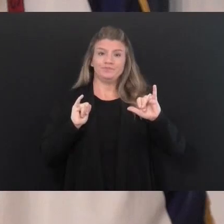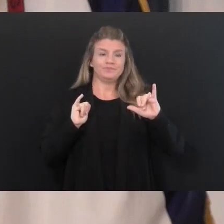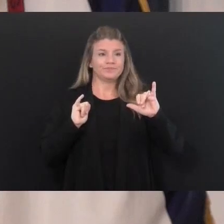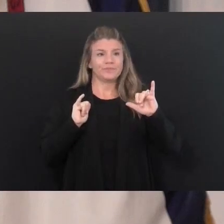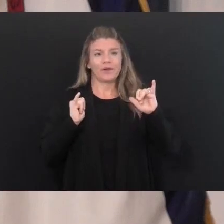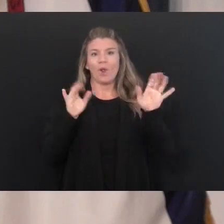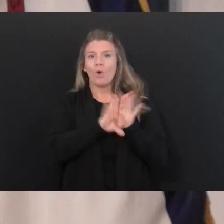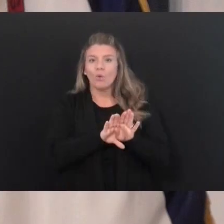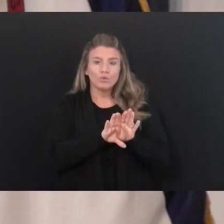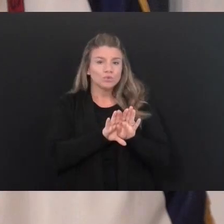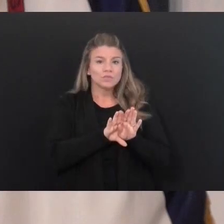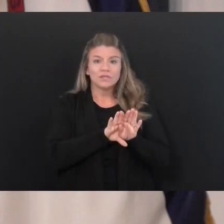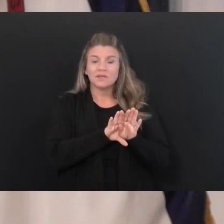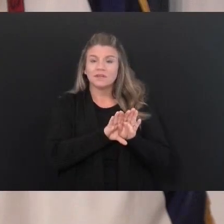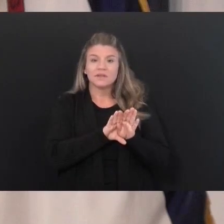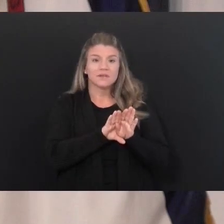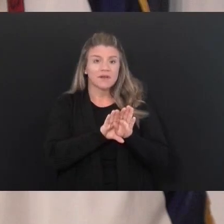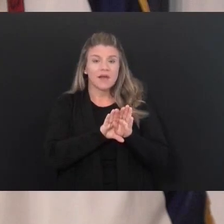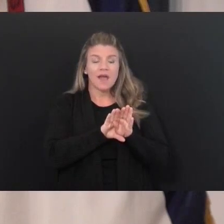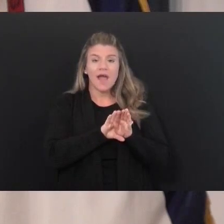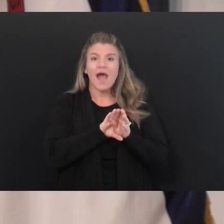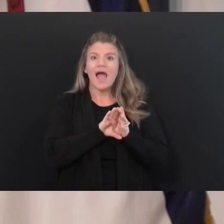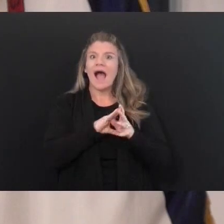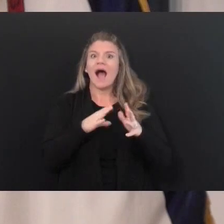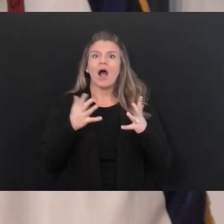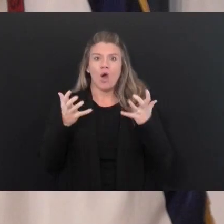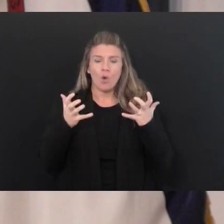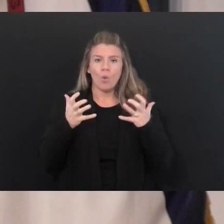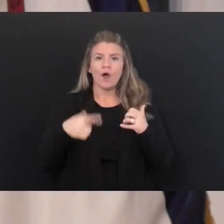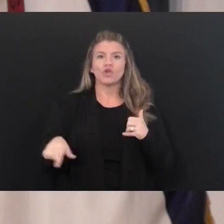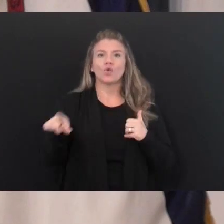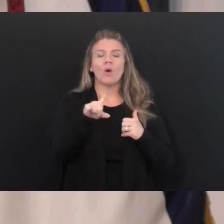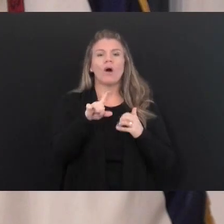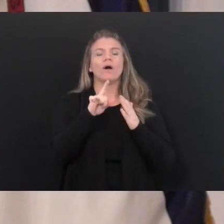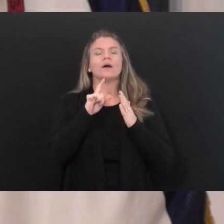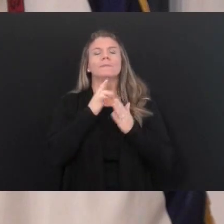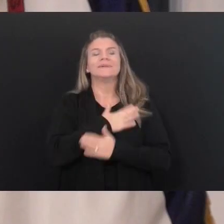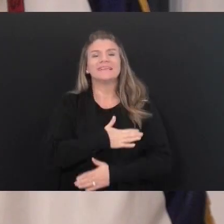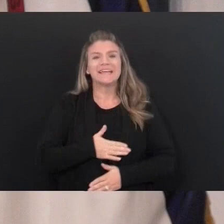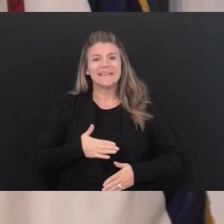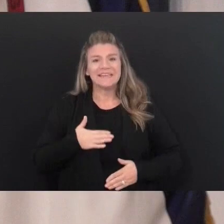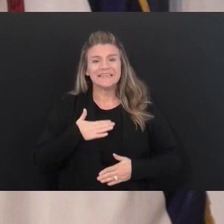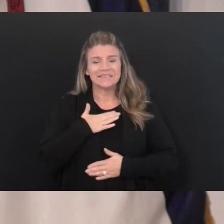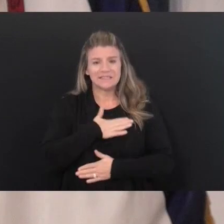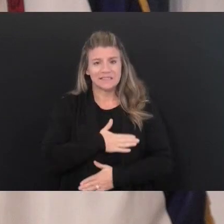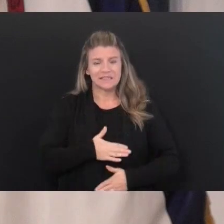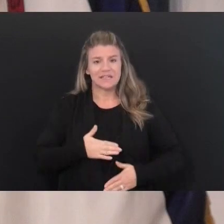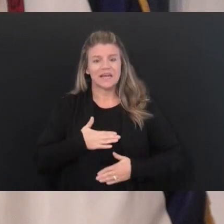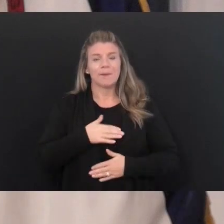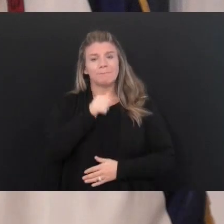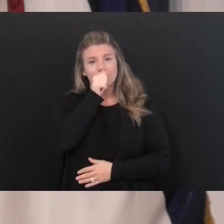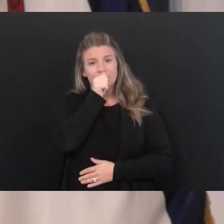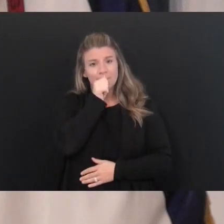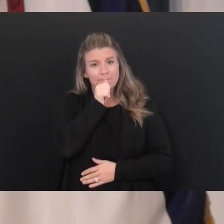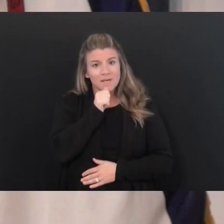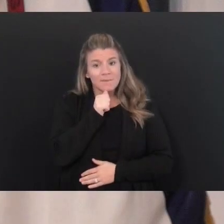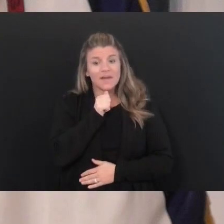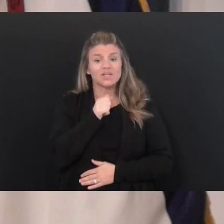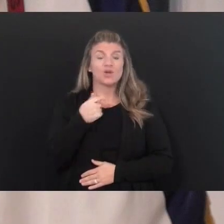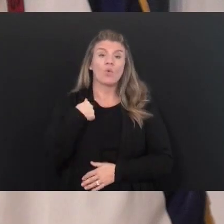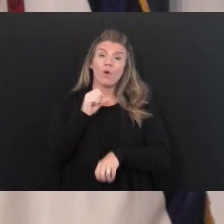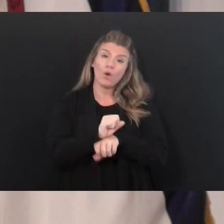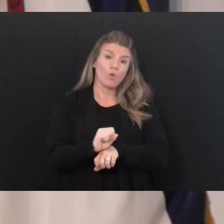still closed, I would ask that you would please try to be patient. We're working